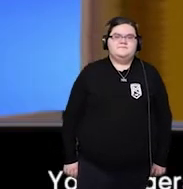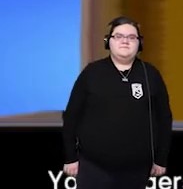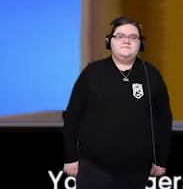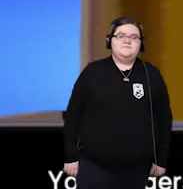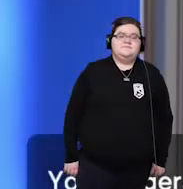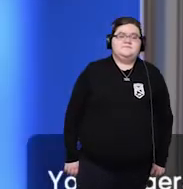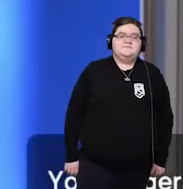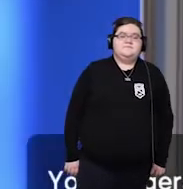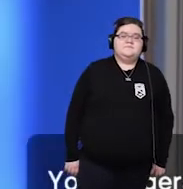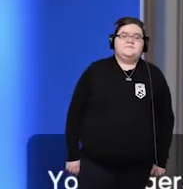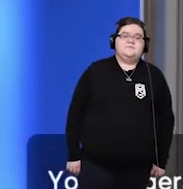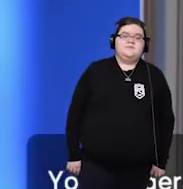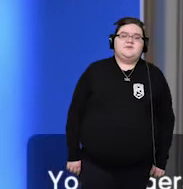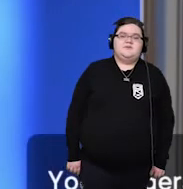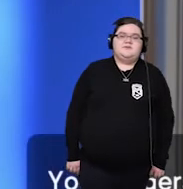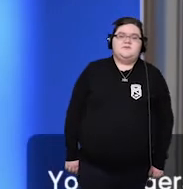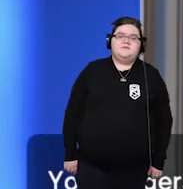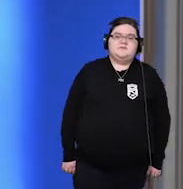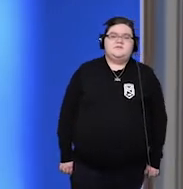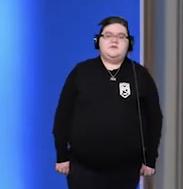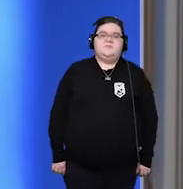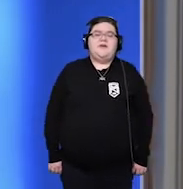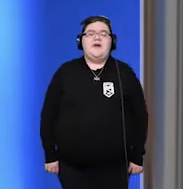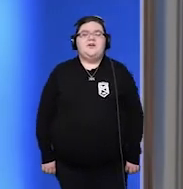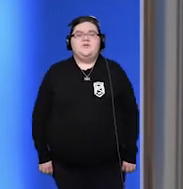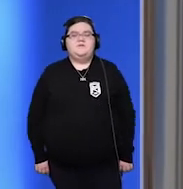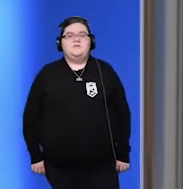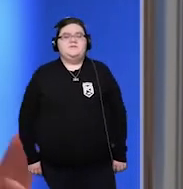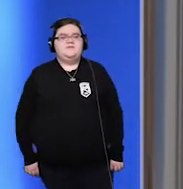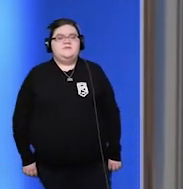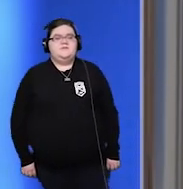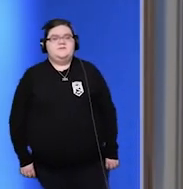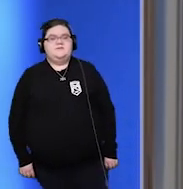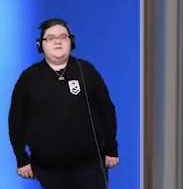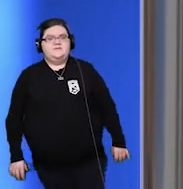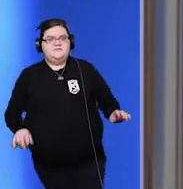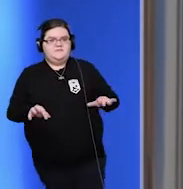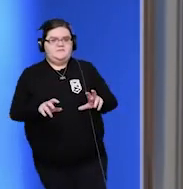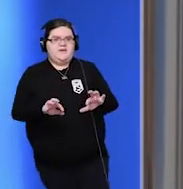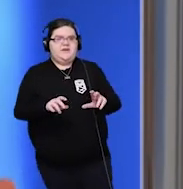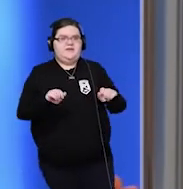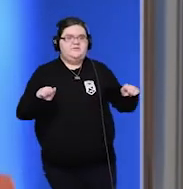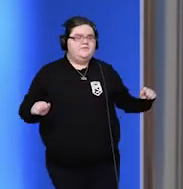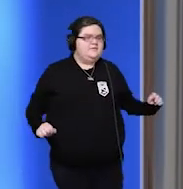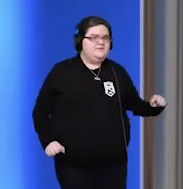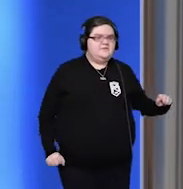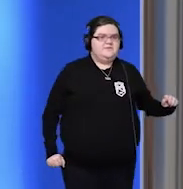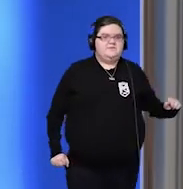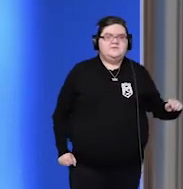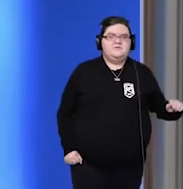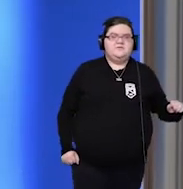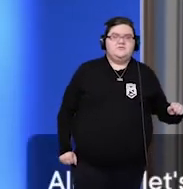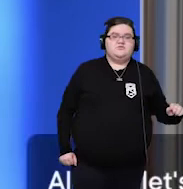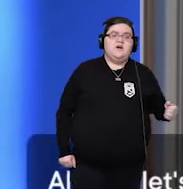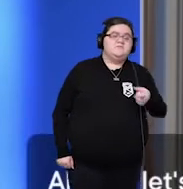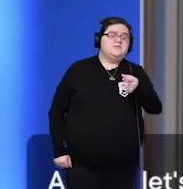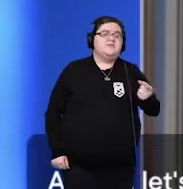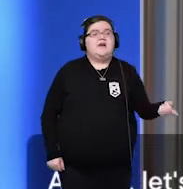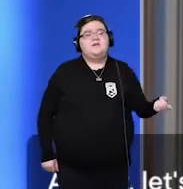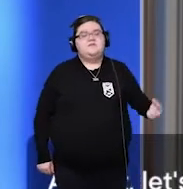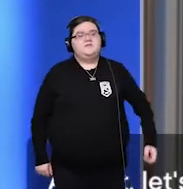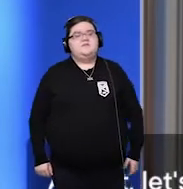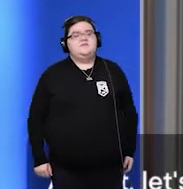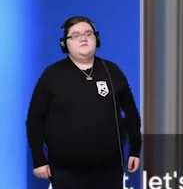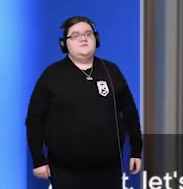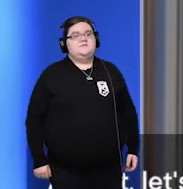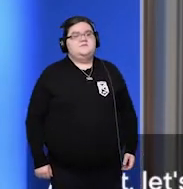your fingers. Oh, they did bait? Oh, a piano. They beat us. Oh, no. Piano. Look, oh, no. Drums.